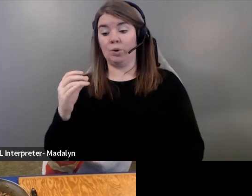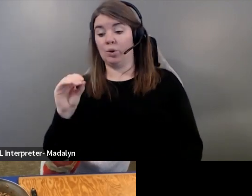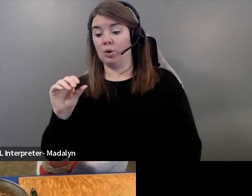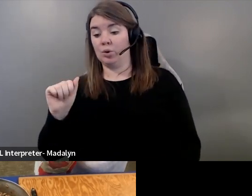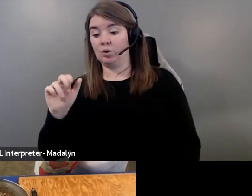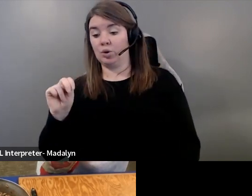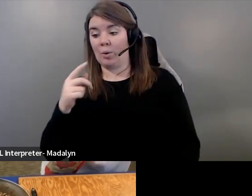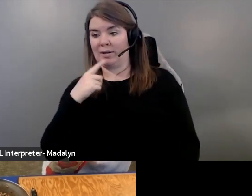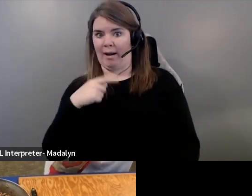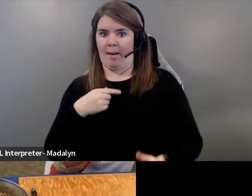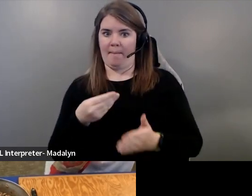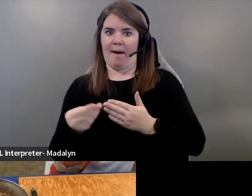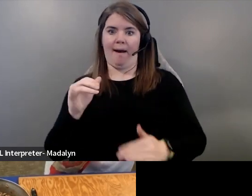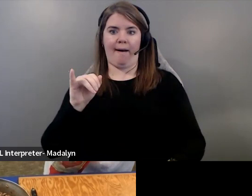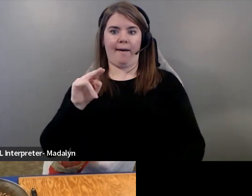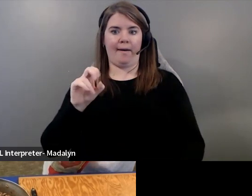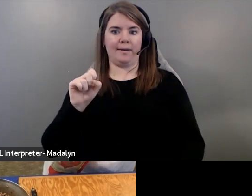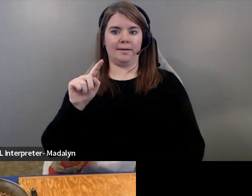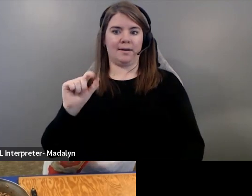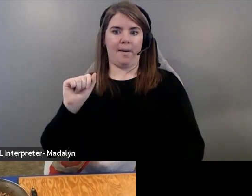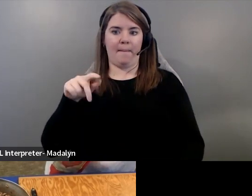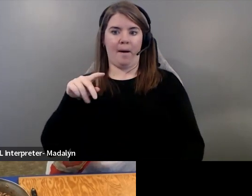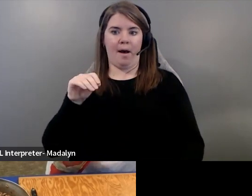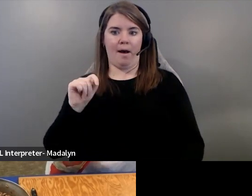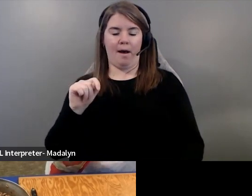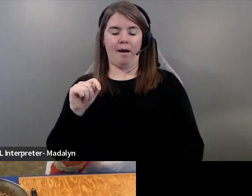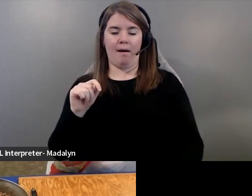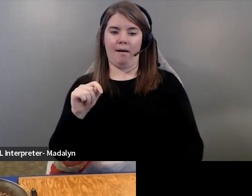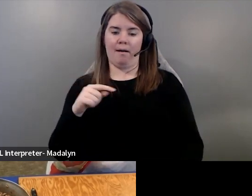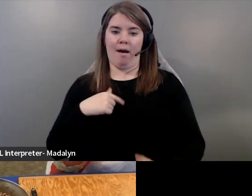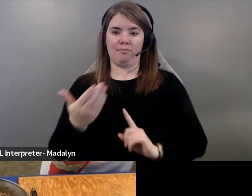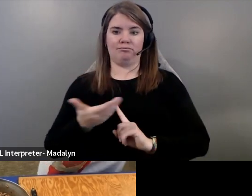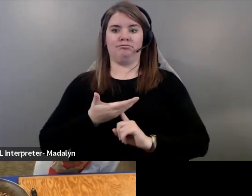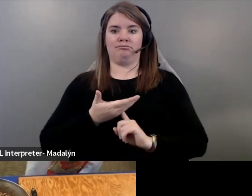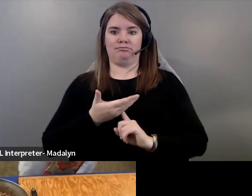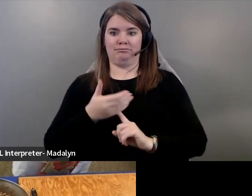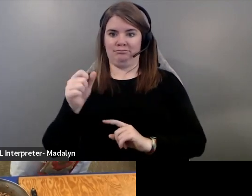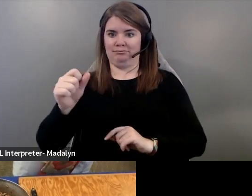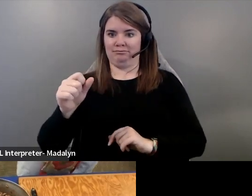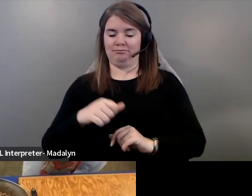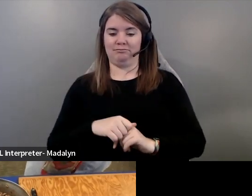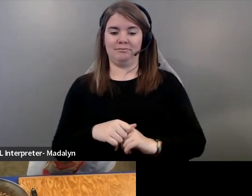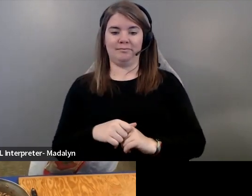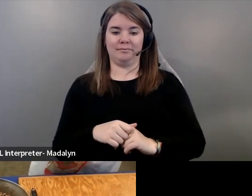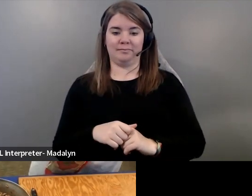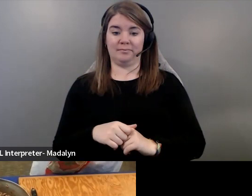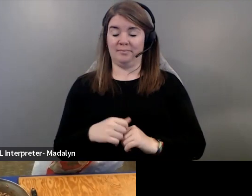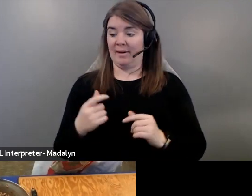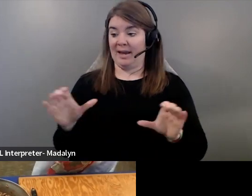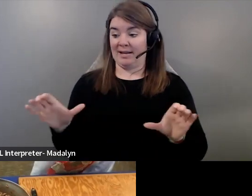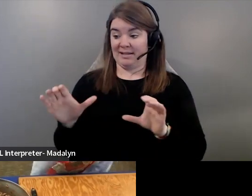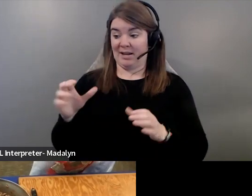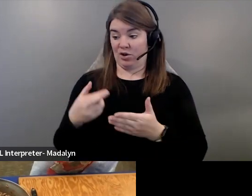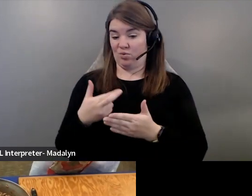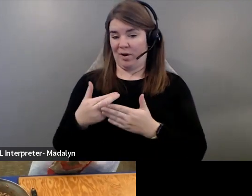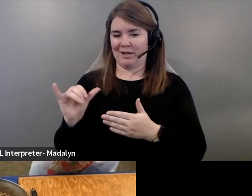an Instapot. You sold me on cooking the beans. It also does rice. It does the rice too,